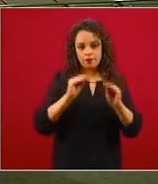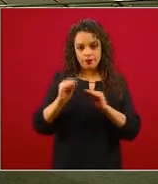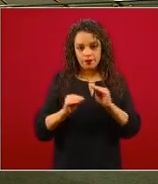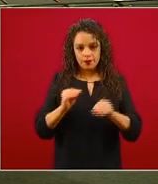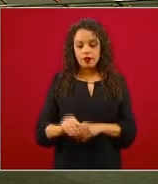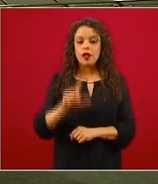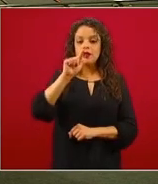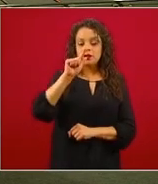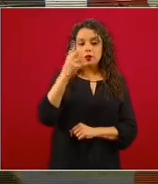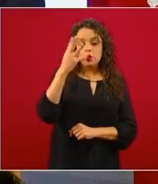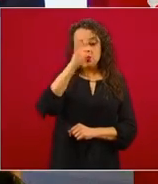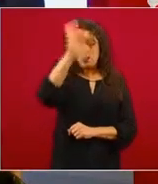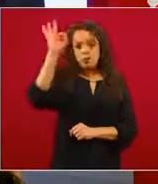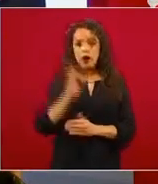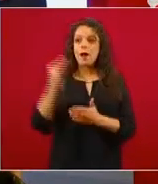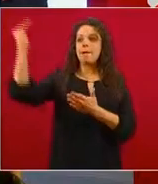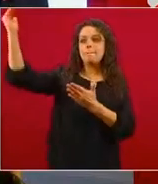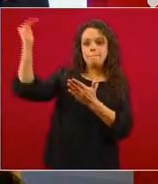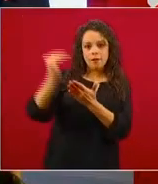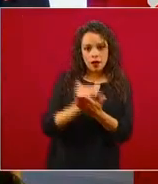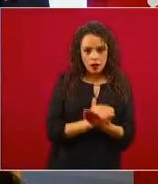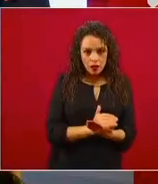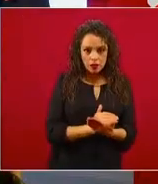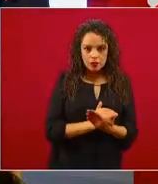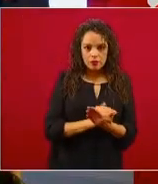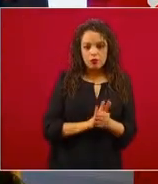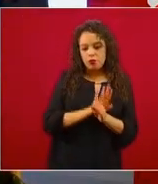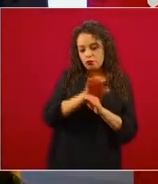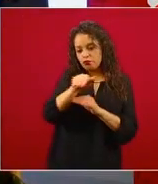rather flattened curve.